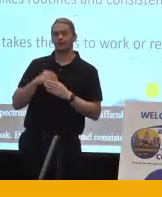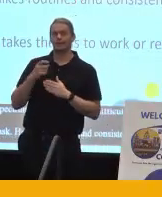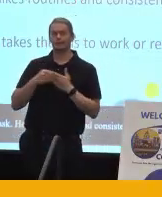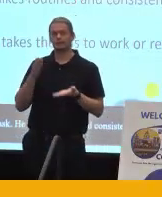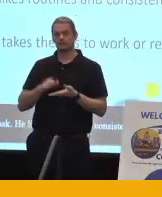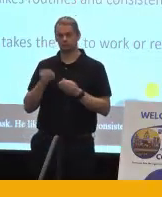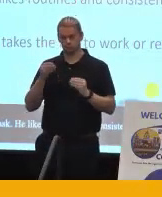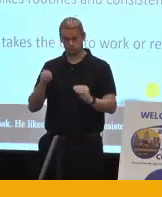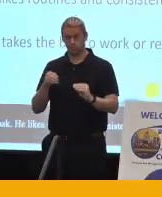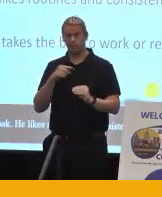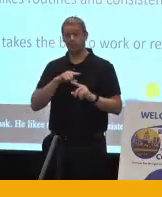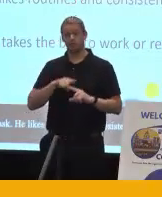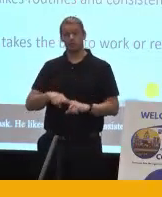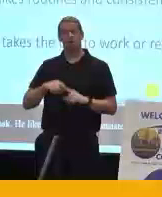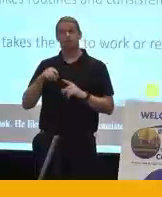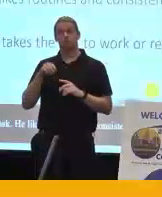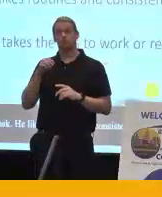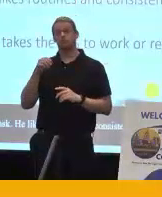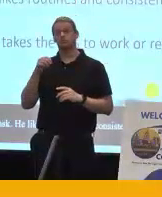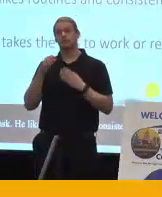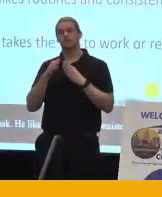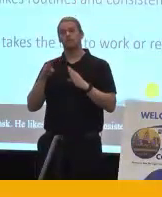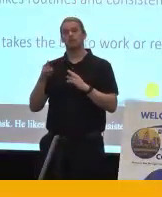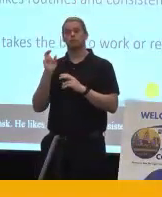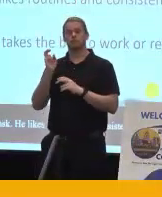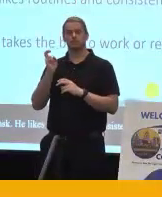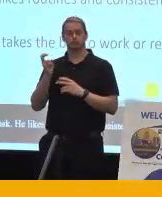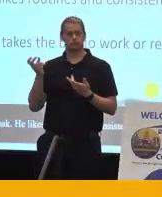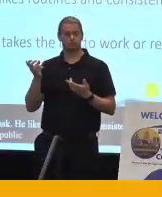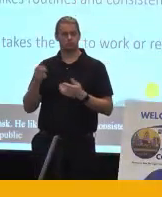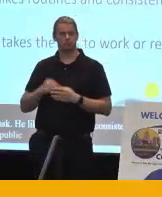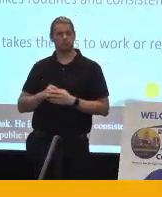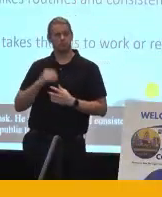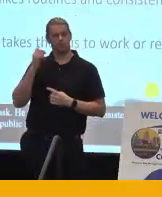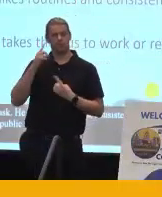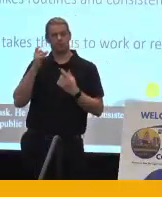relies on public transportation. What would be some assistive technology?